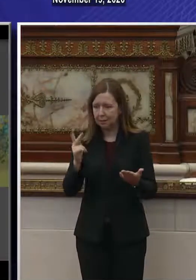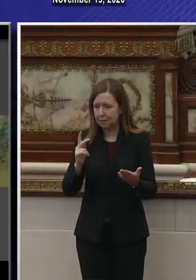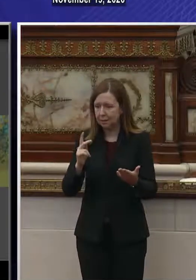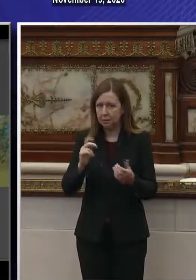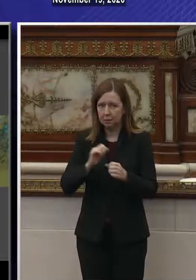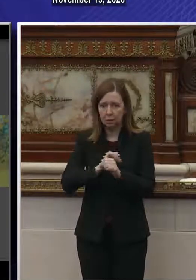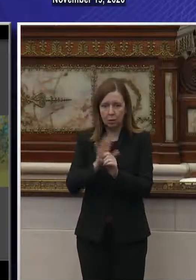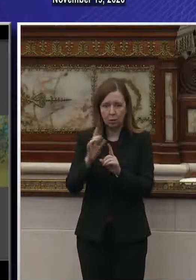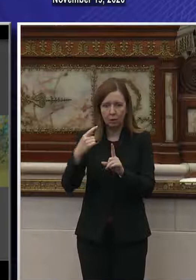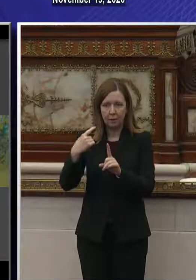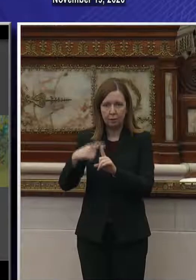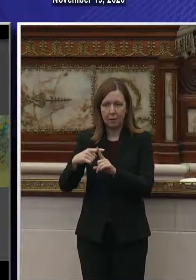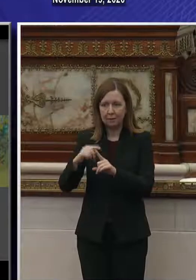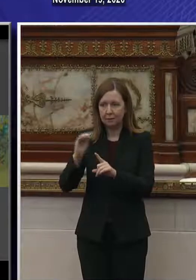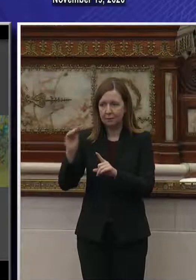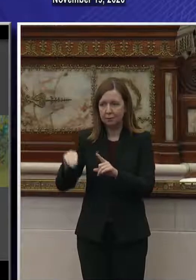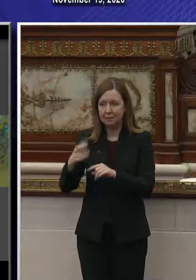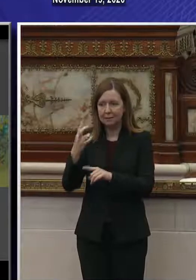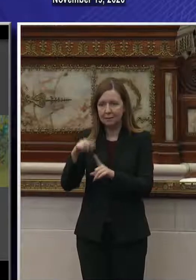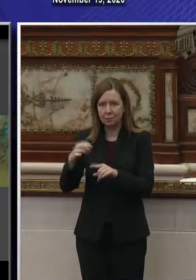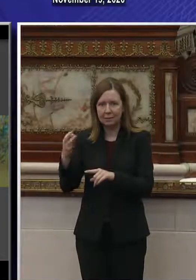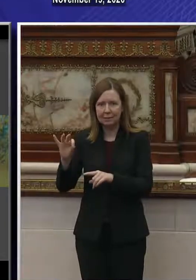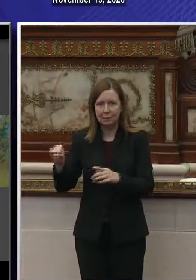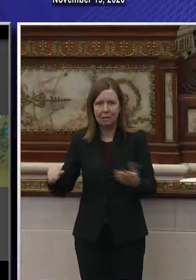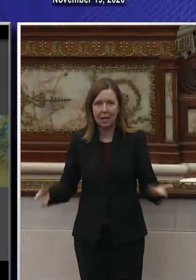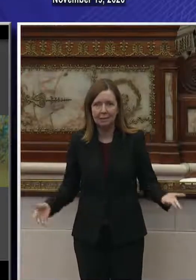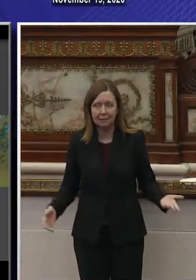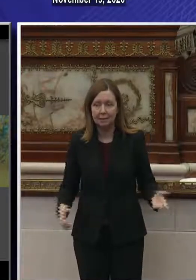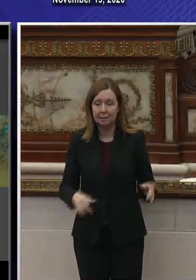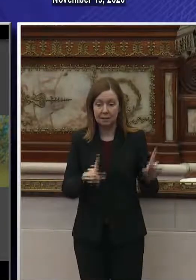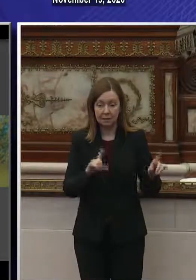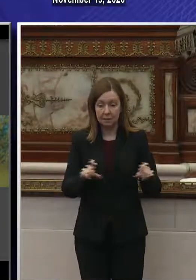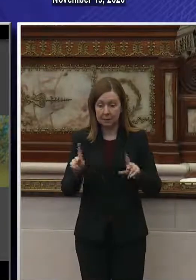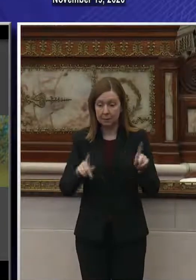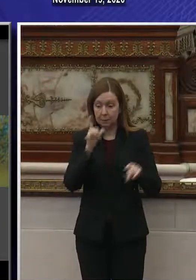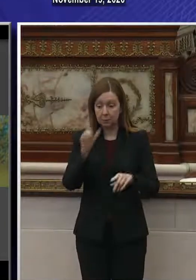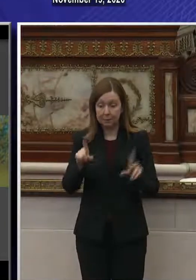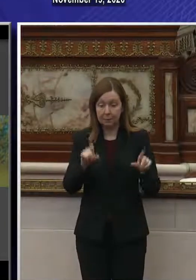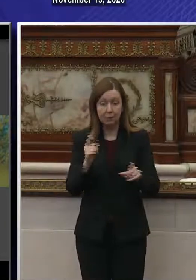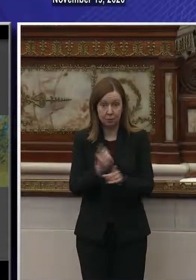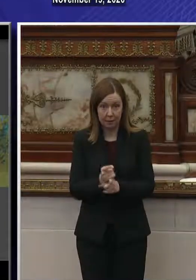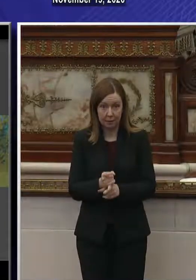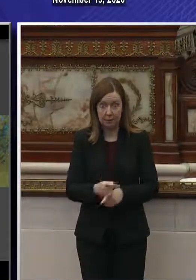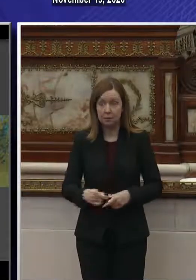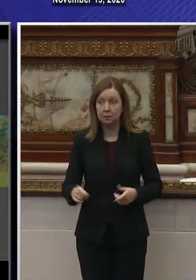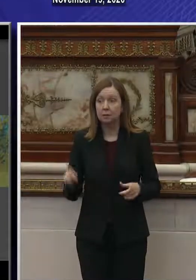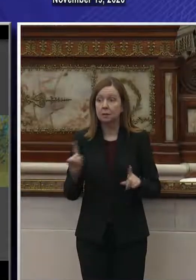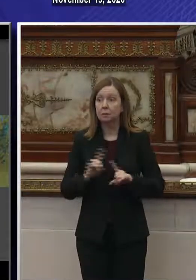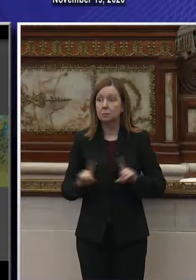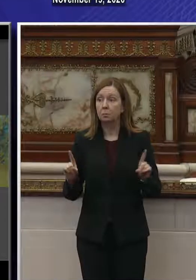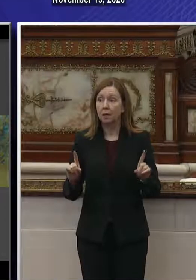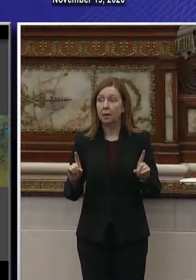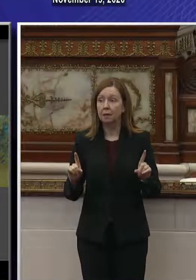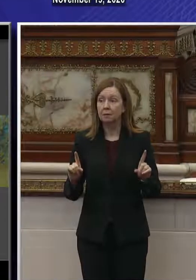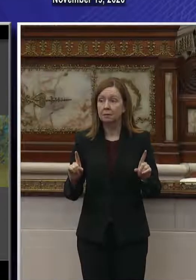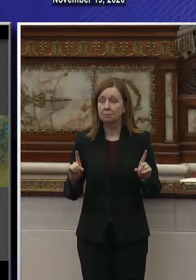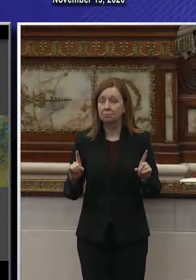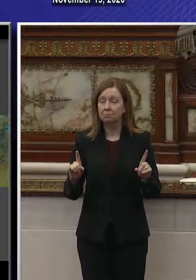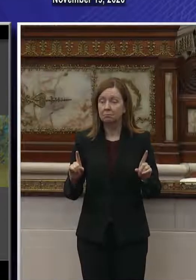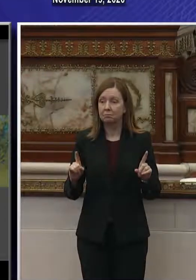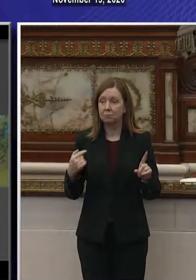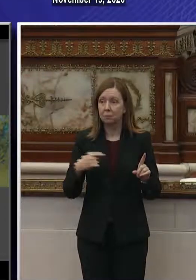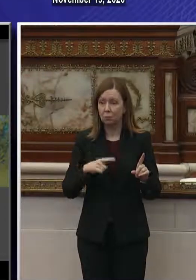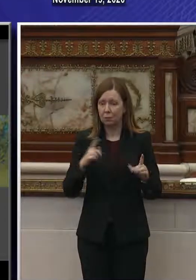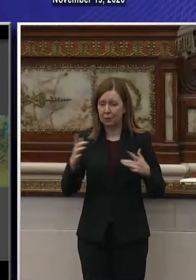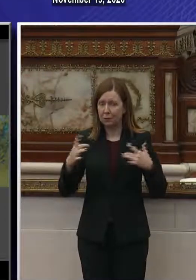COVID positivity rates of 17 to 19%. You're testing the people who need to be tested, yes. But, to a large extent, we